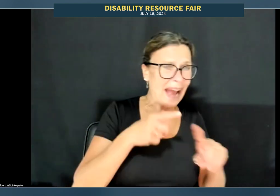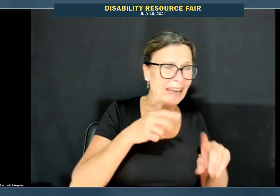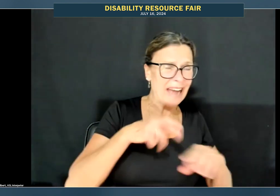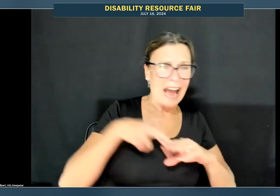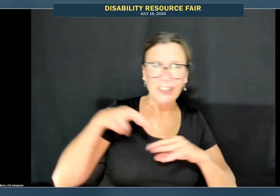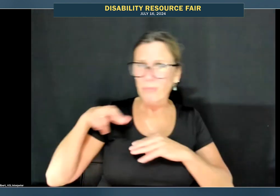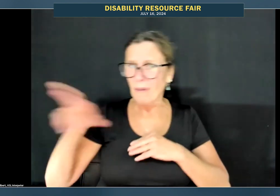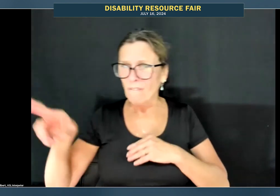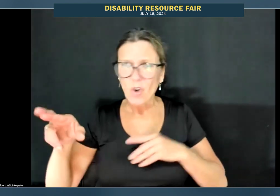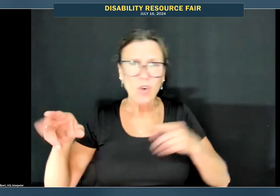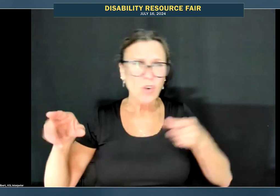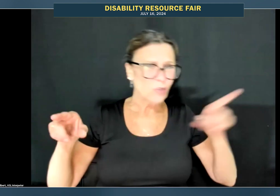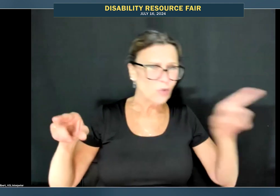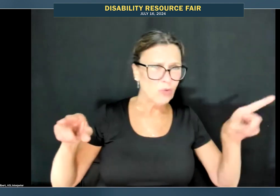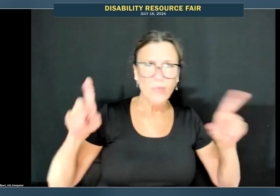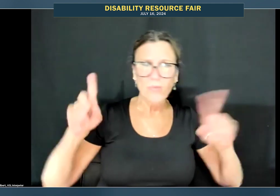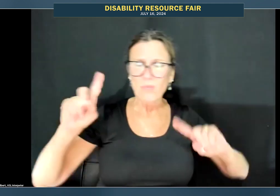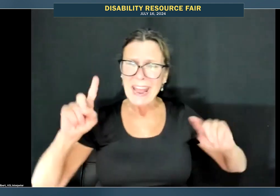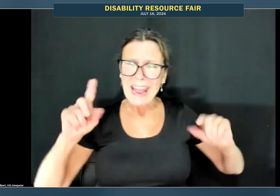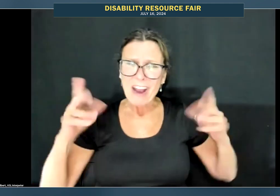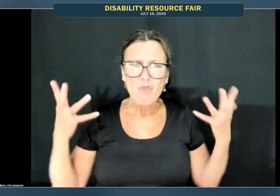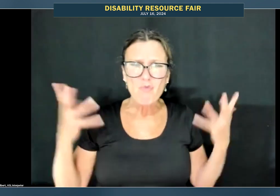cetera. Mm-hmm.